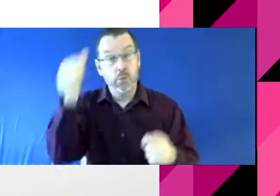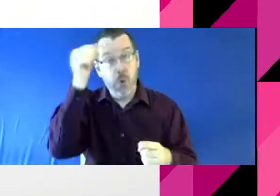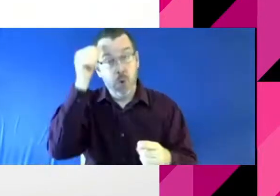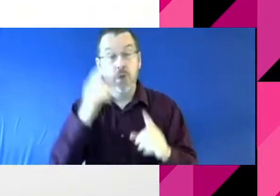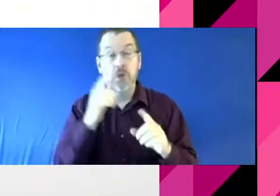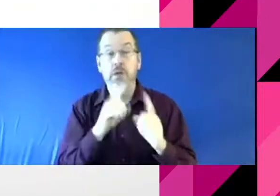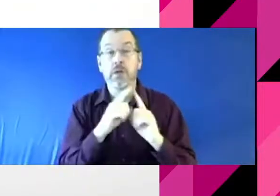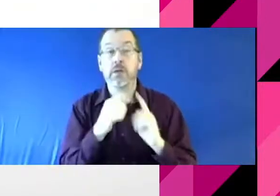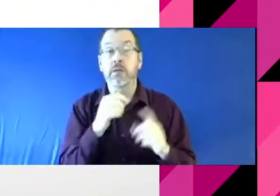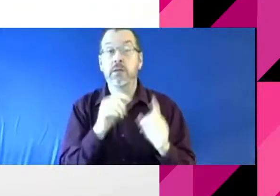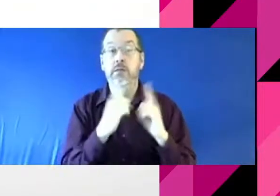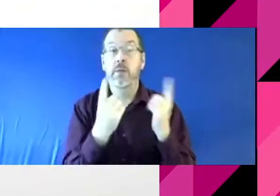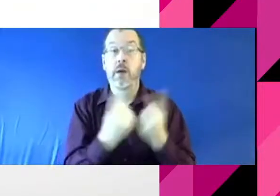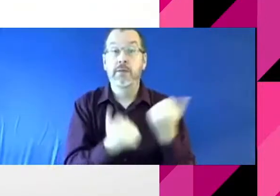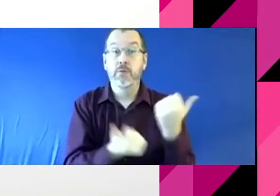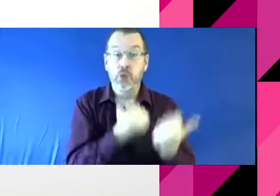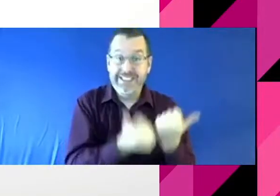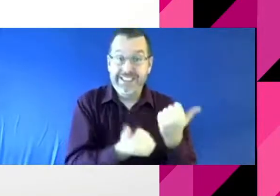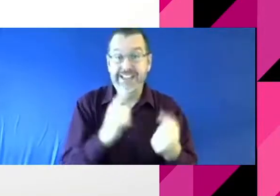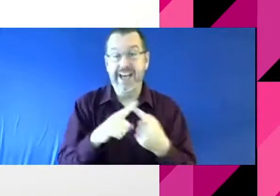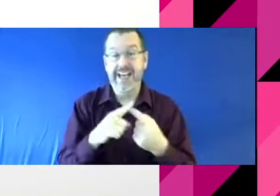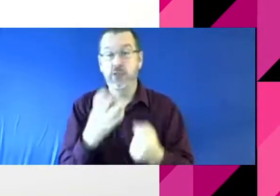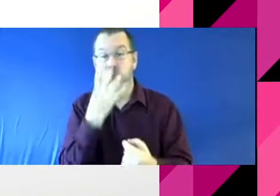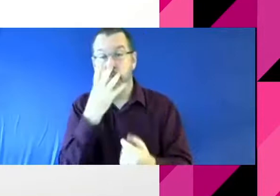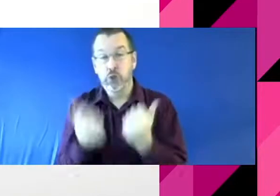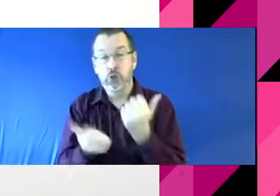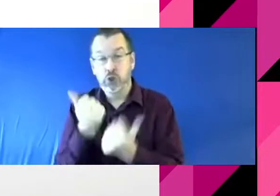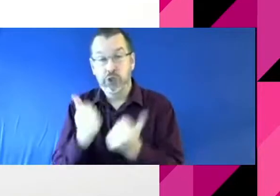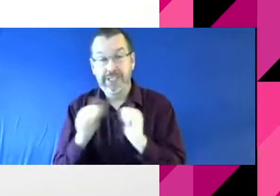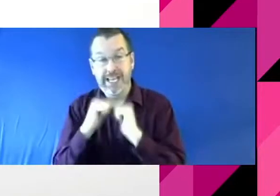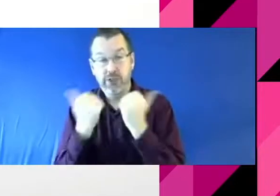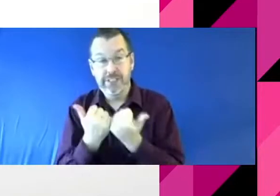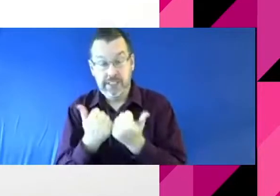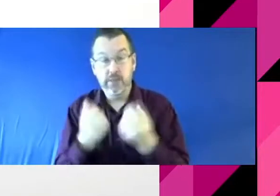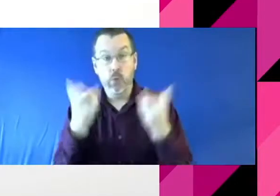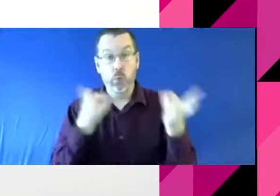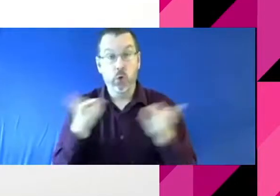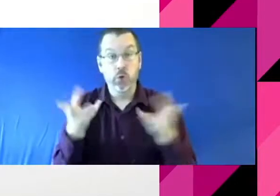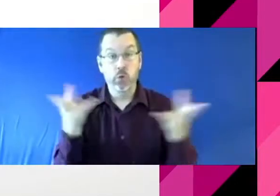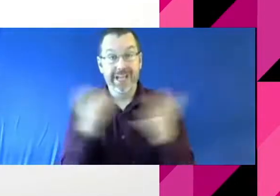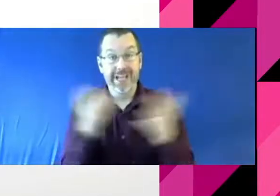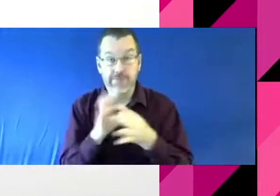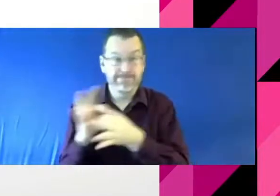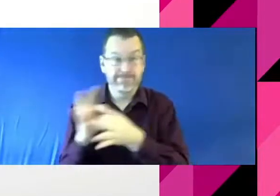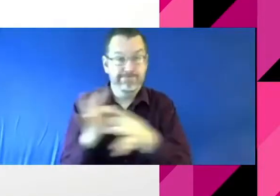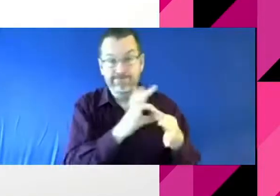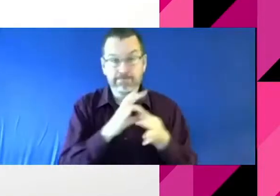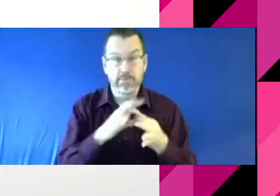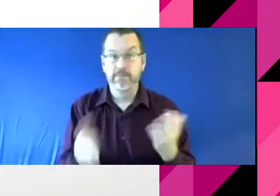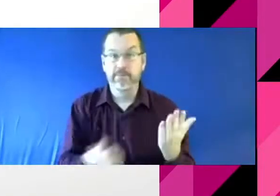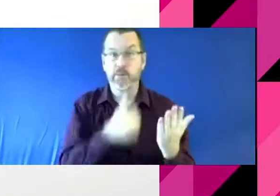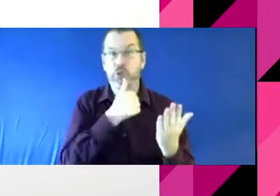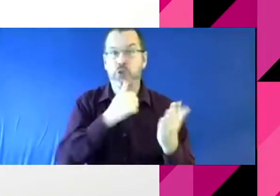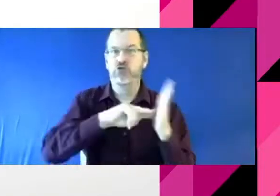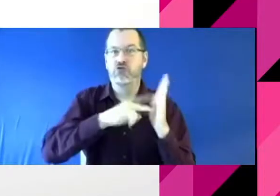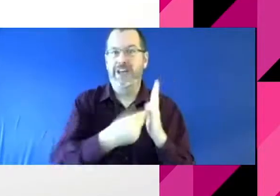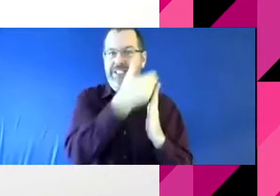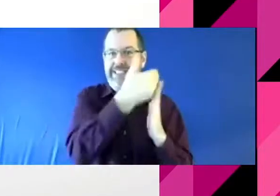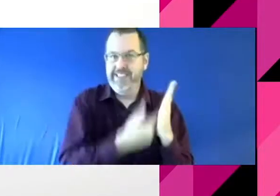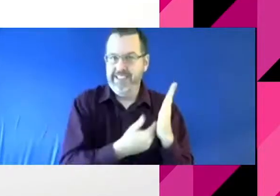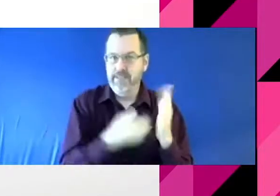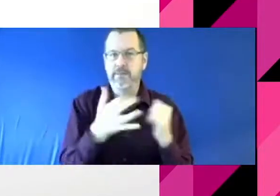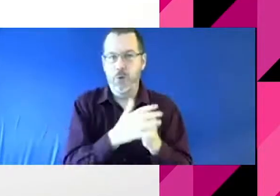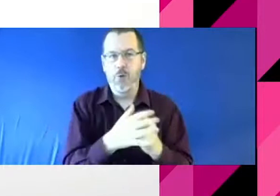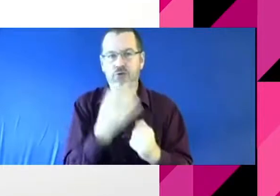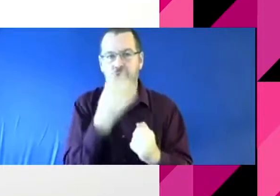criminal justice agencies are currently working in partnership to develop the first ever strategy for the criminal justice system. The purpose of the